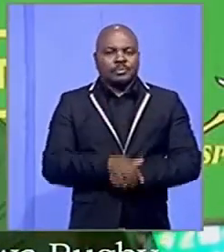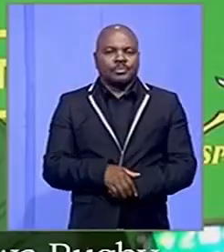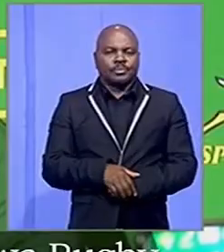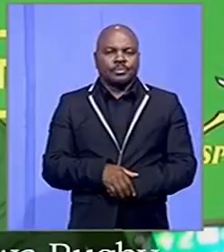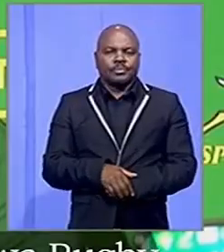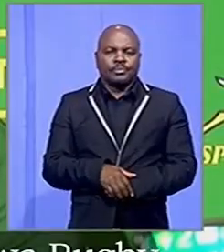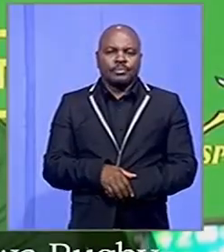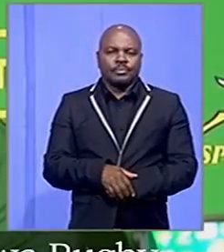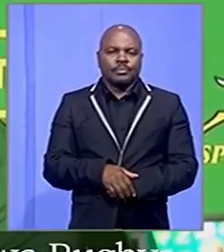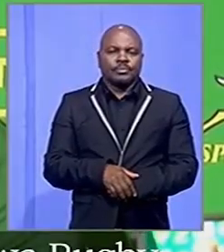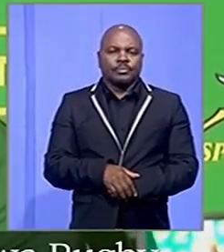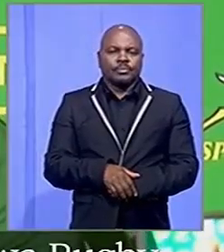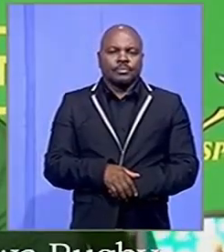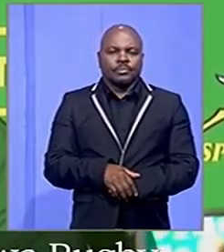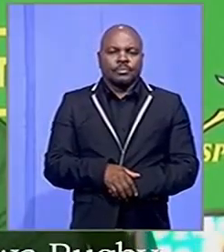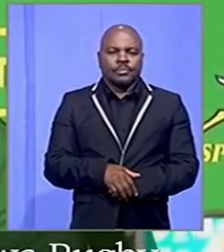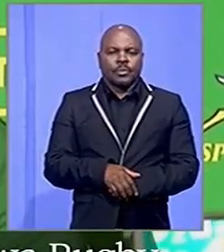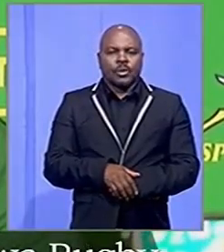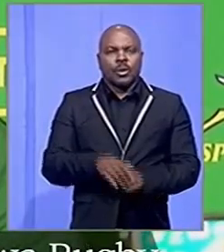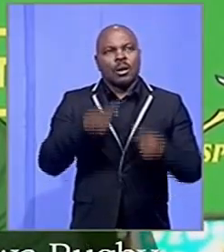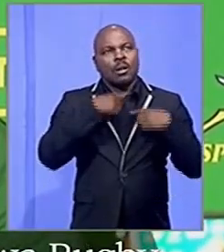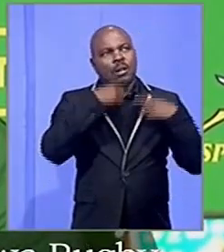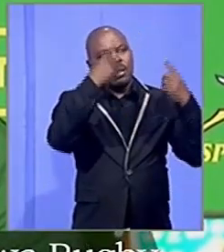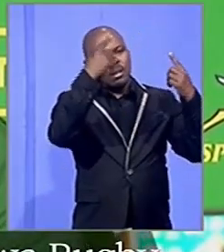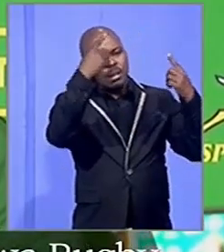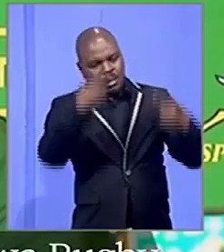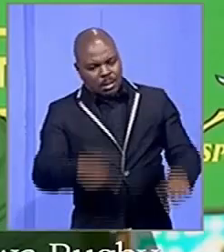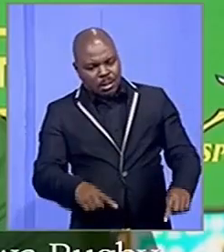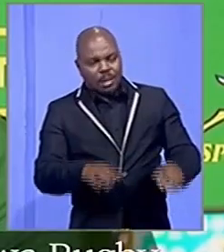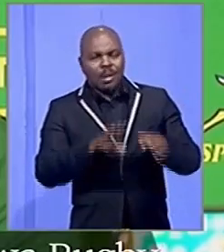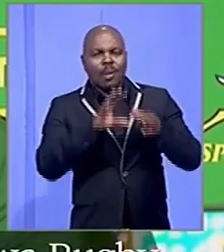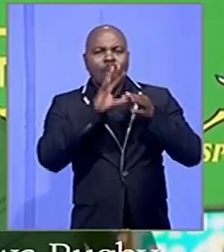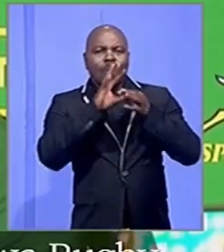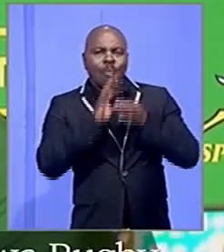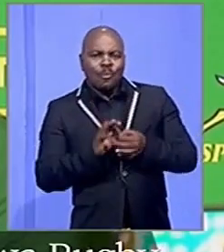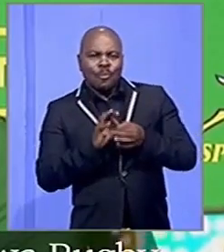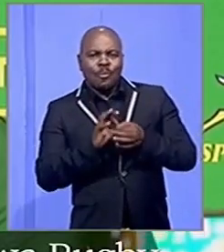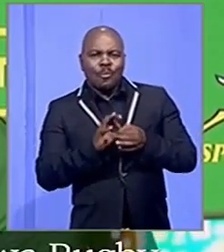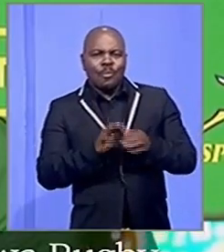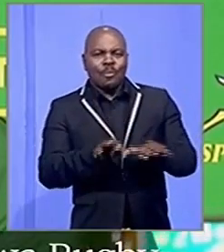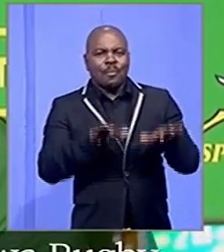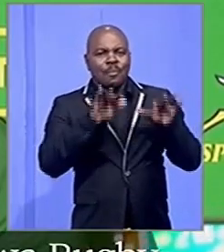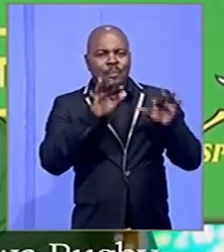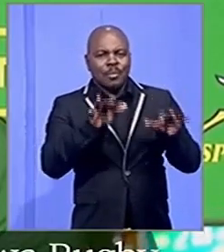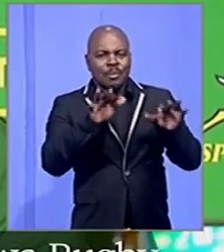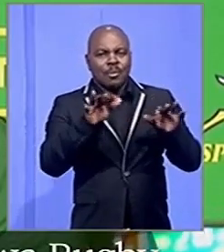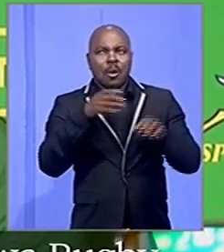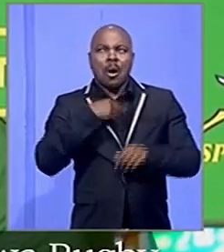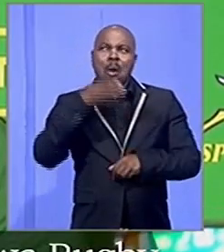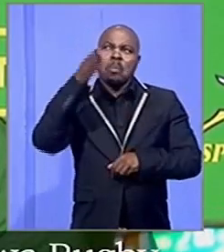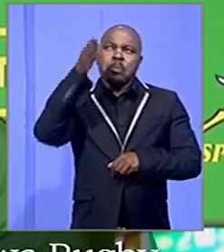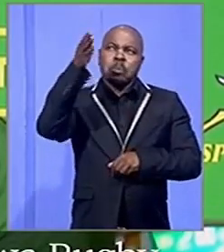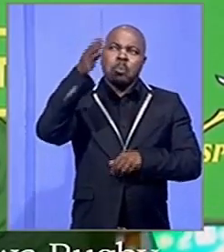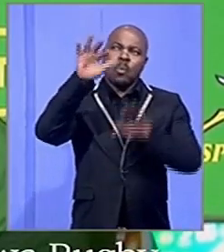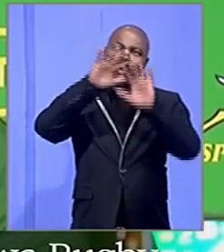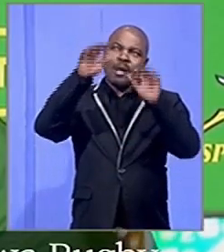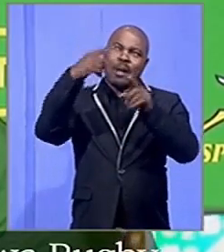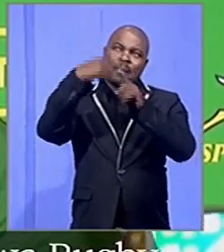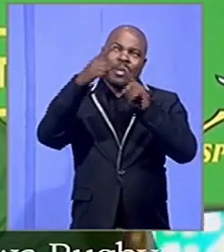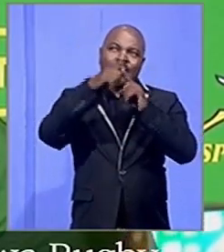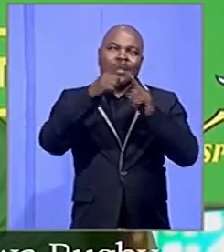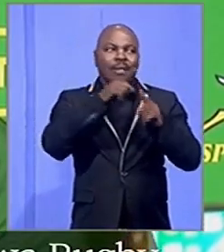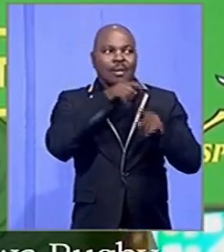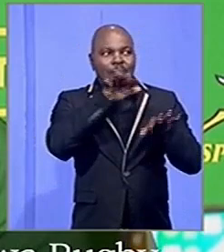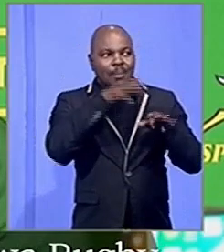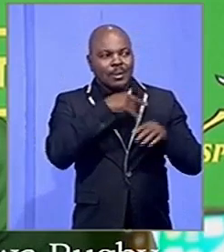Just to be able to come home to the people that we're playing for all along, and like we said it from the beginning,